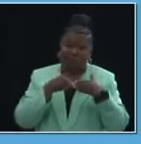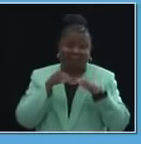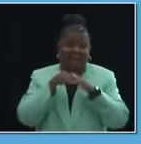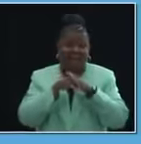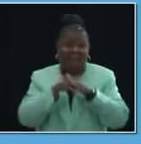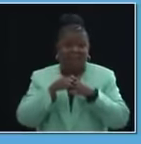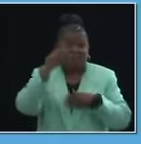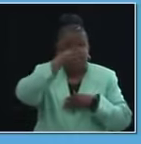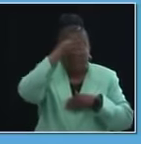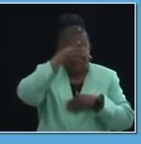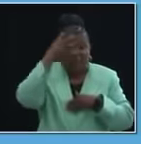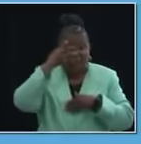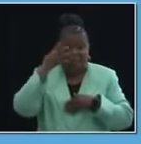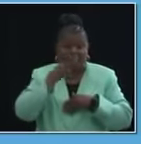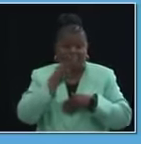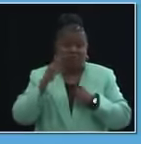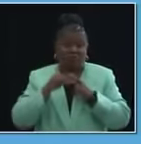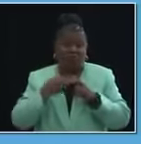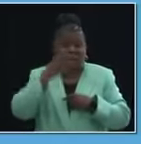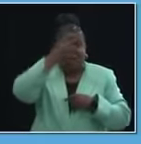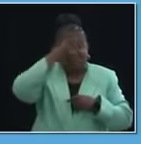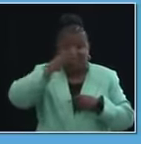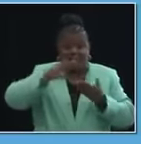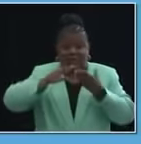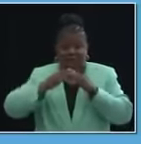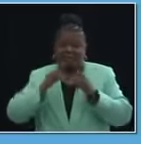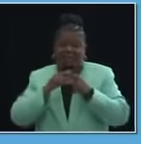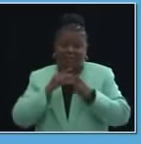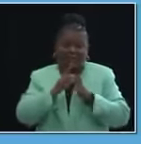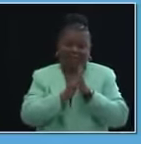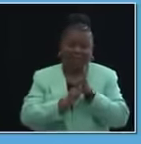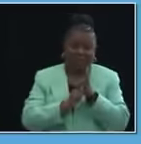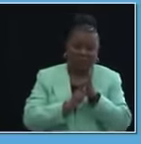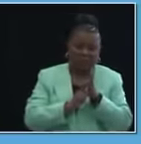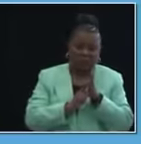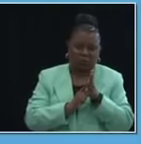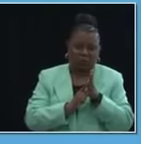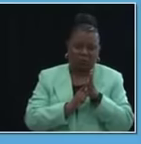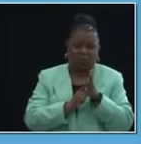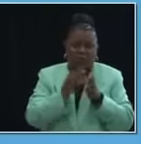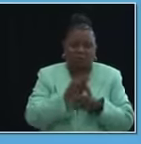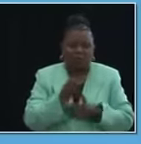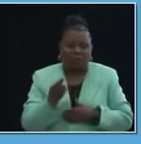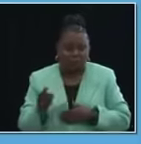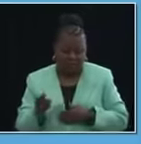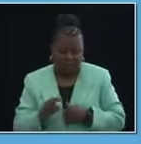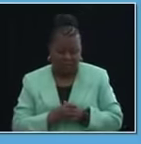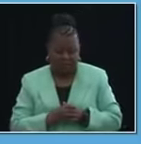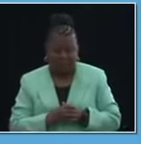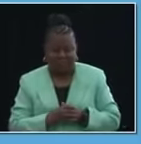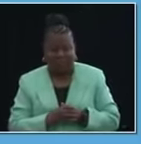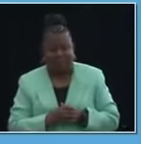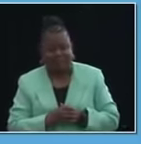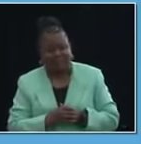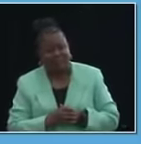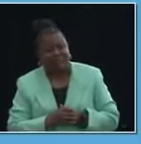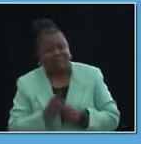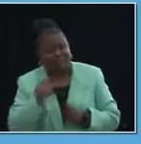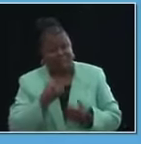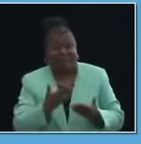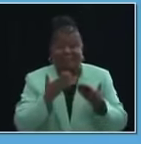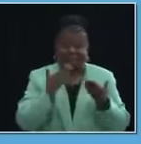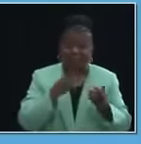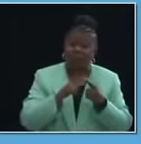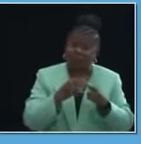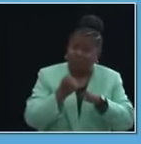to immigrant resources for our immigrant community, especially legal resources. I do want to thank you